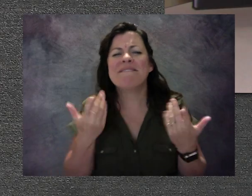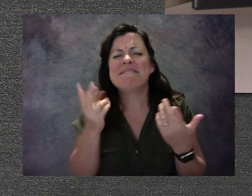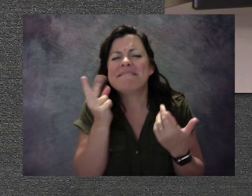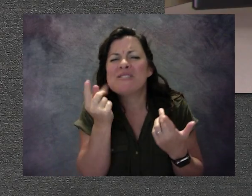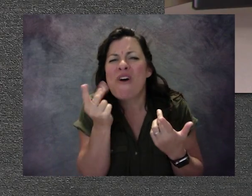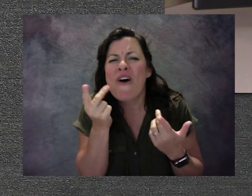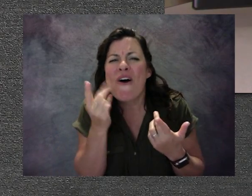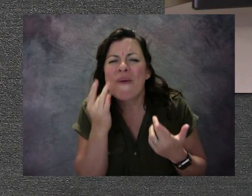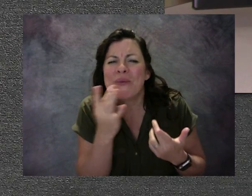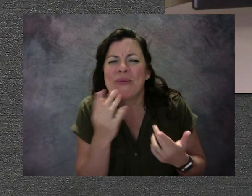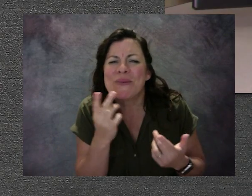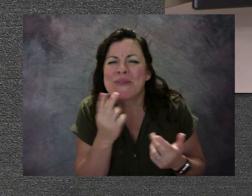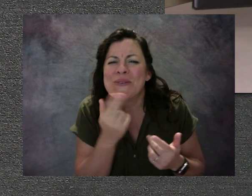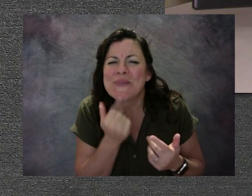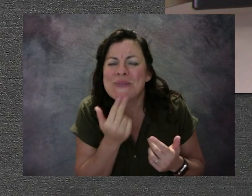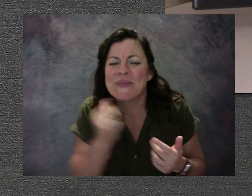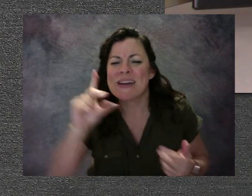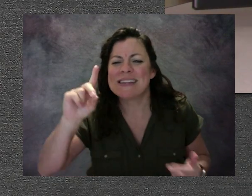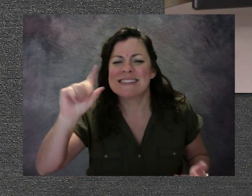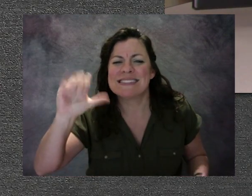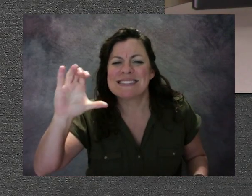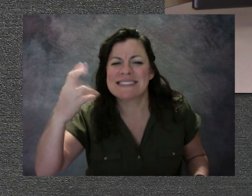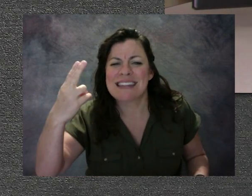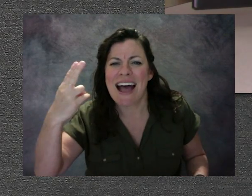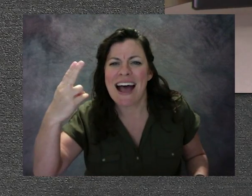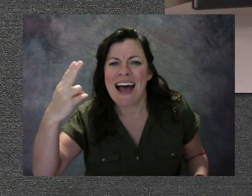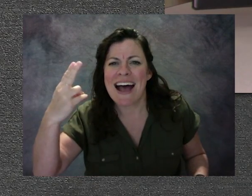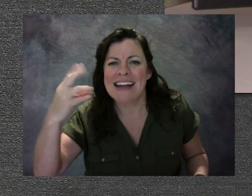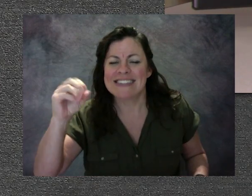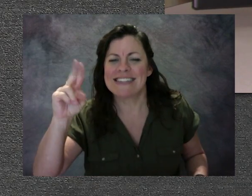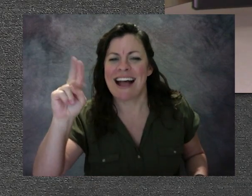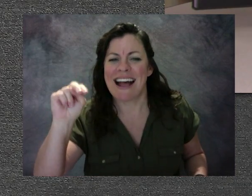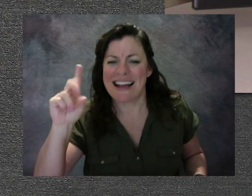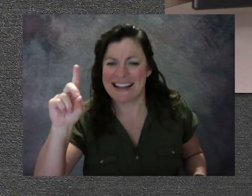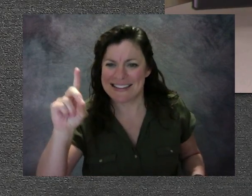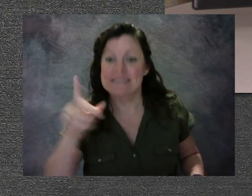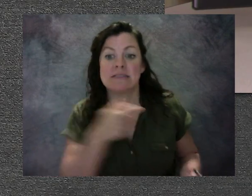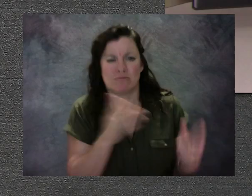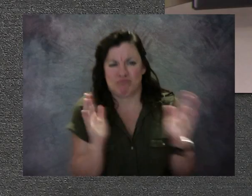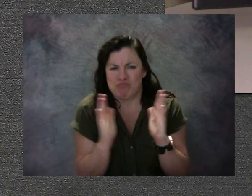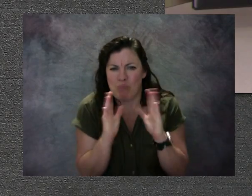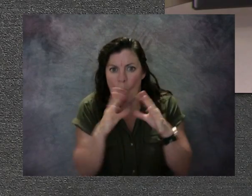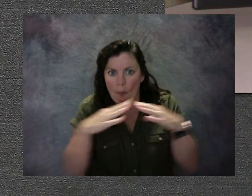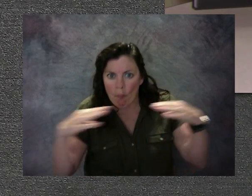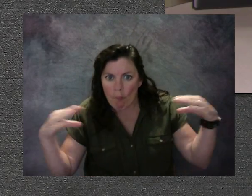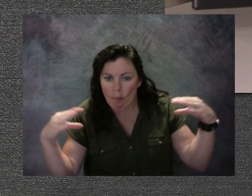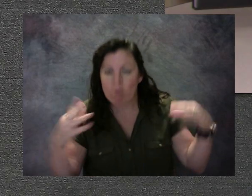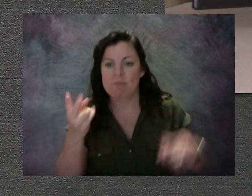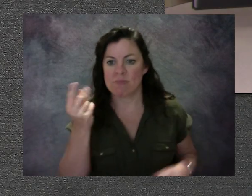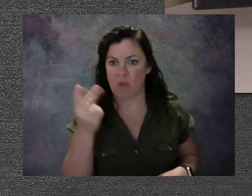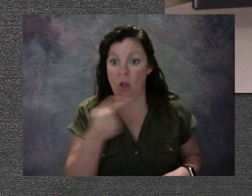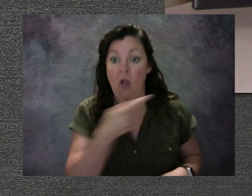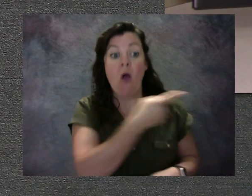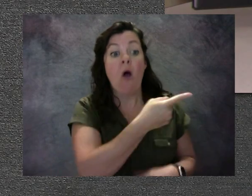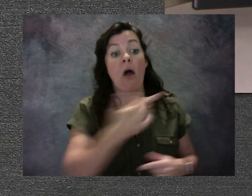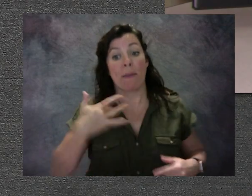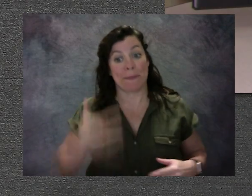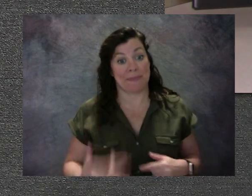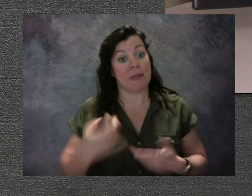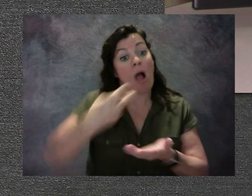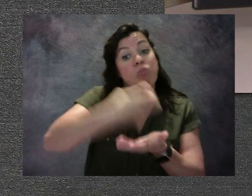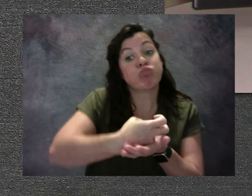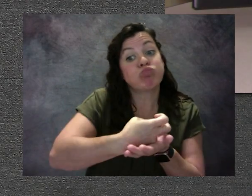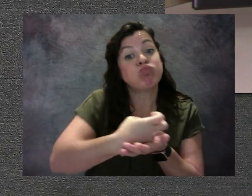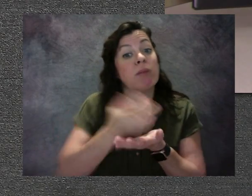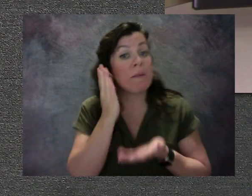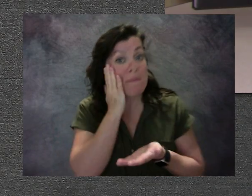the dog paintings he did. In his home, his dog sleeps on a little doggy bed. Are you thinking